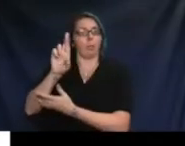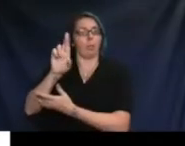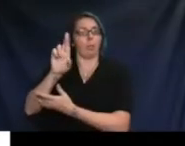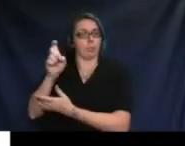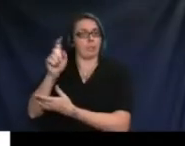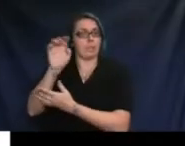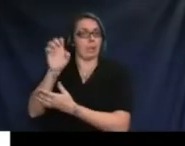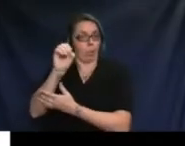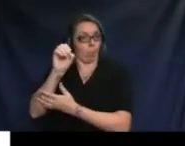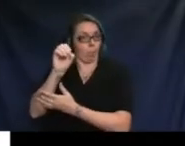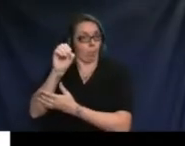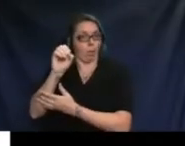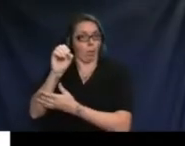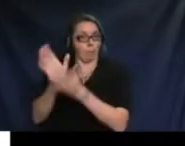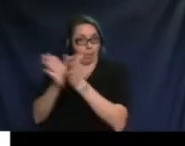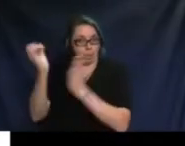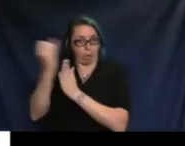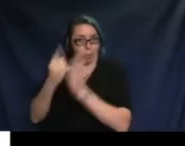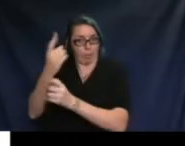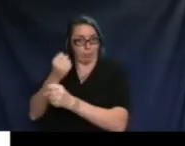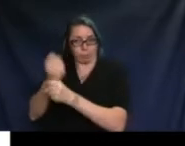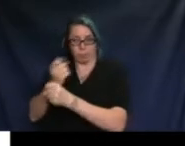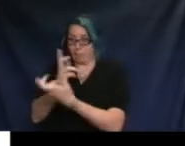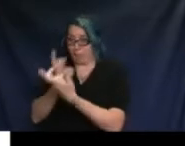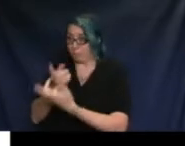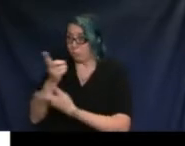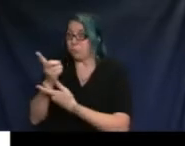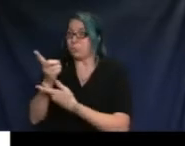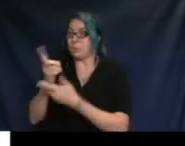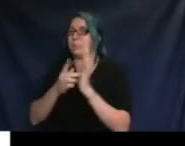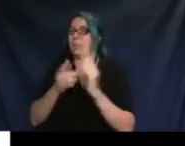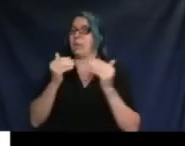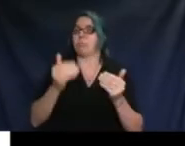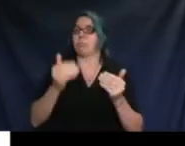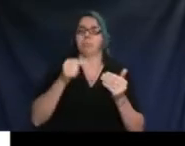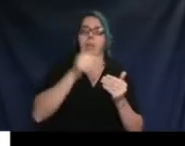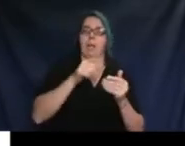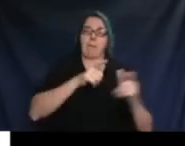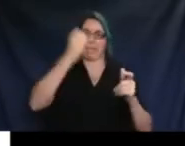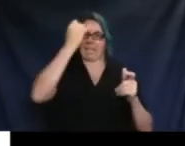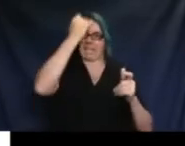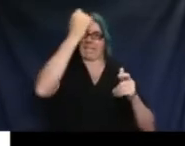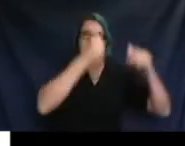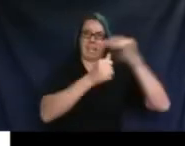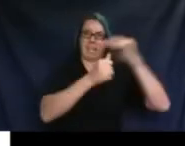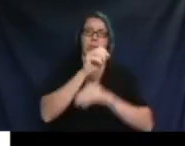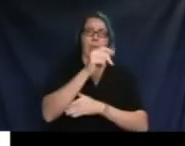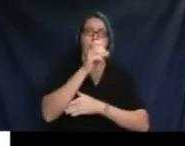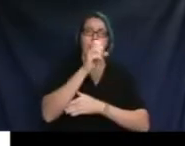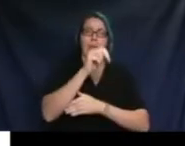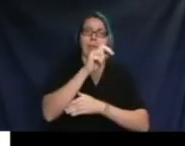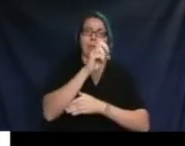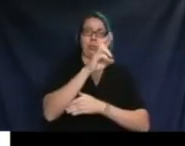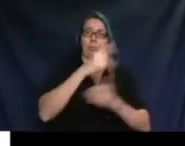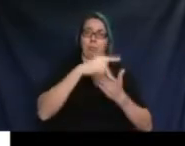project. It's another option aside from Animating Toronto Streets, which Erica will talk about in a few minutes.